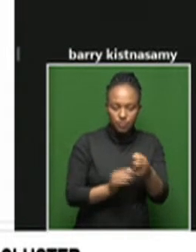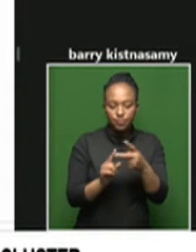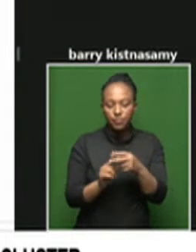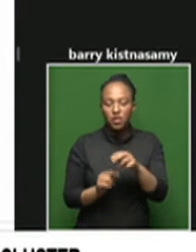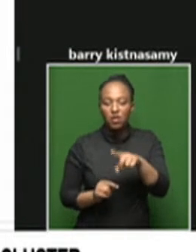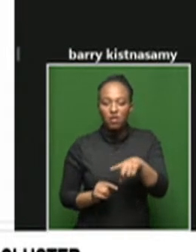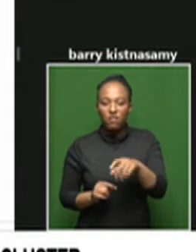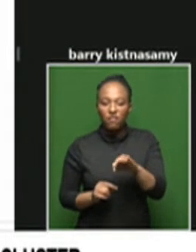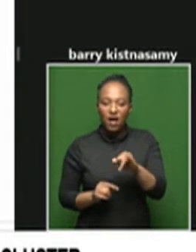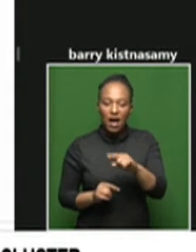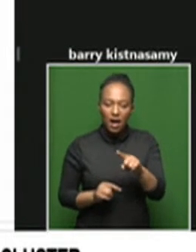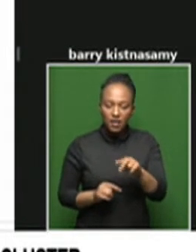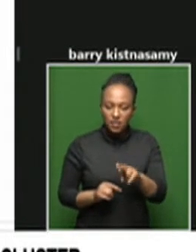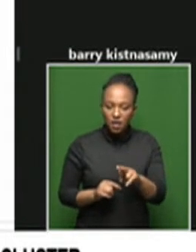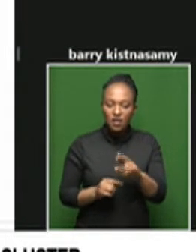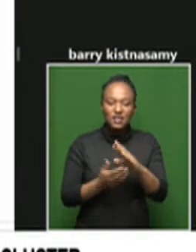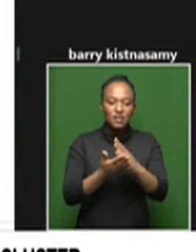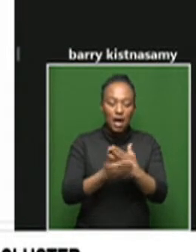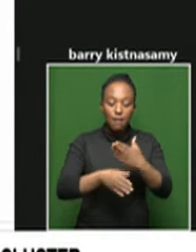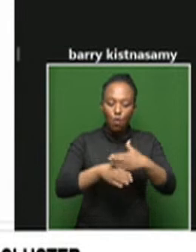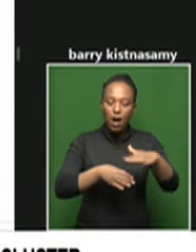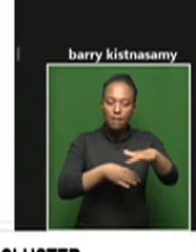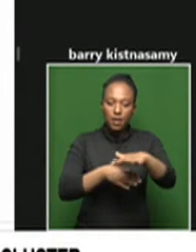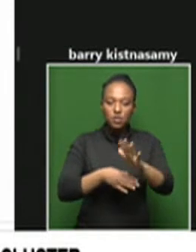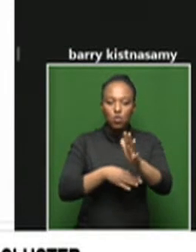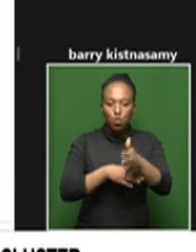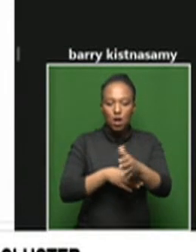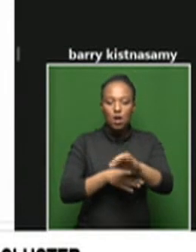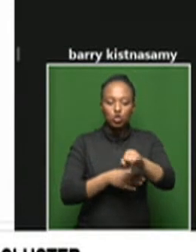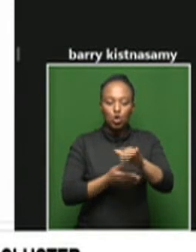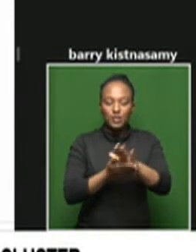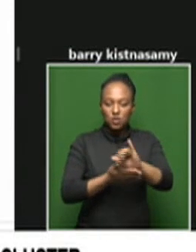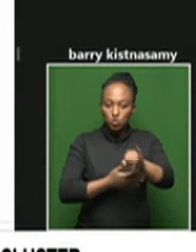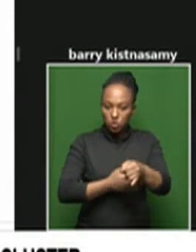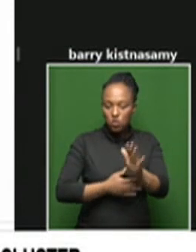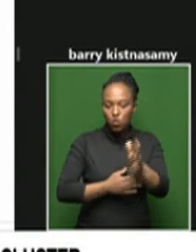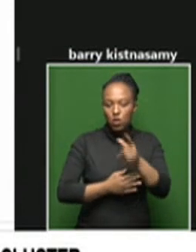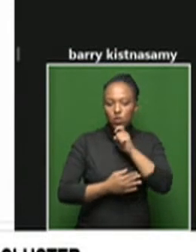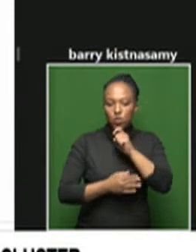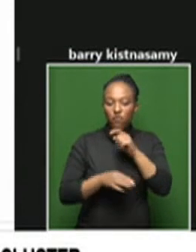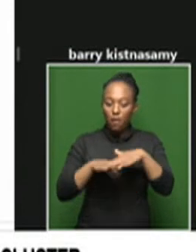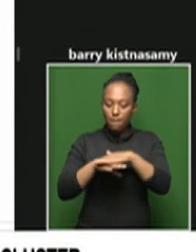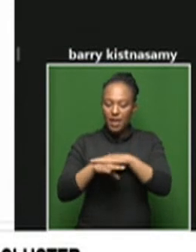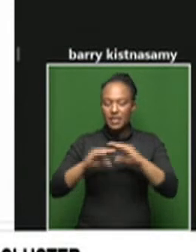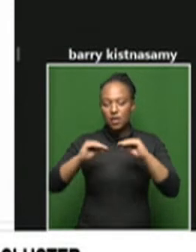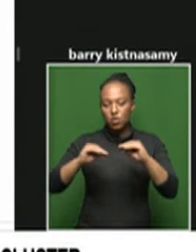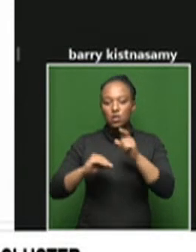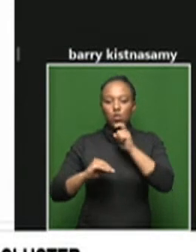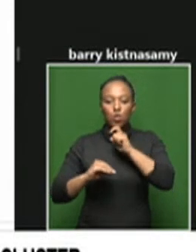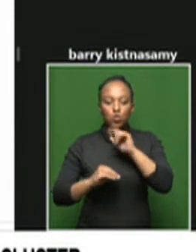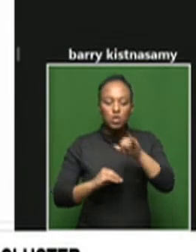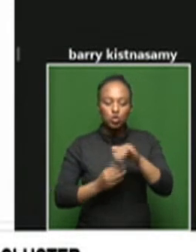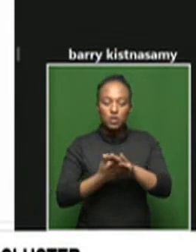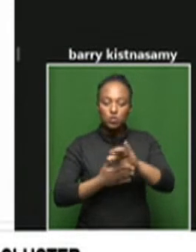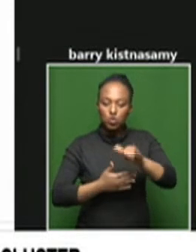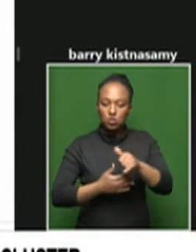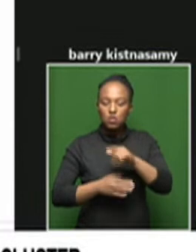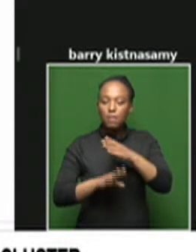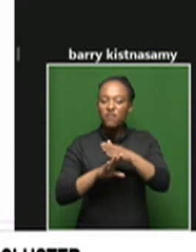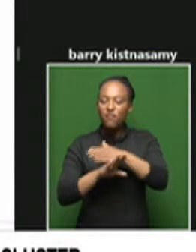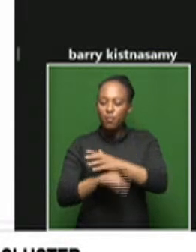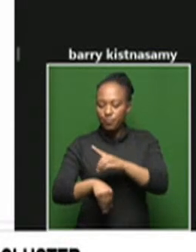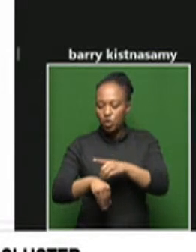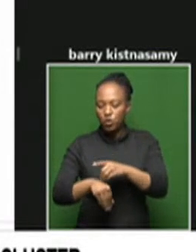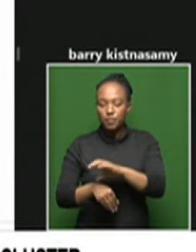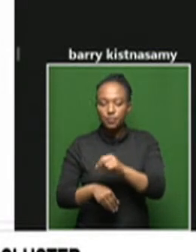using Pfizer, but for certain workplaces, Johnson & Johnson will come through, especially the basic education sector, as Dr. Crisp has pointed out. And there